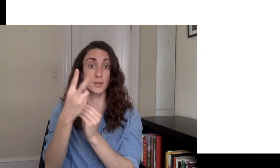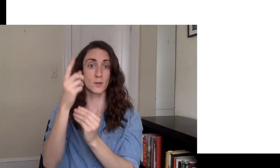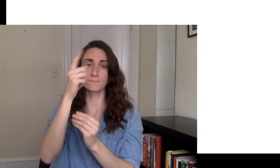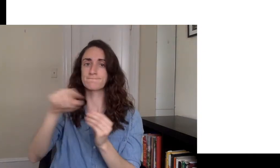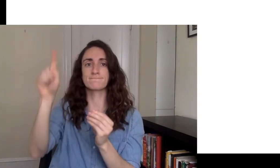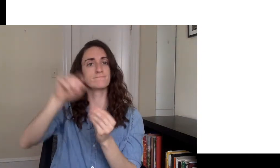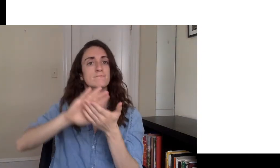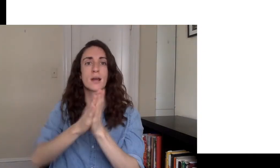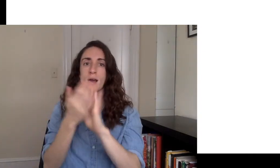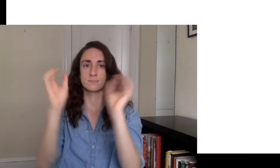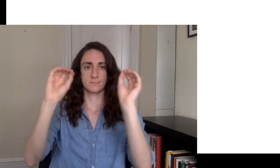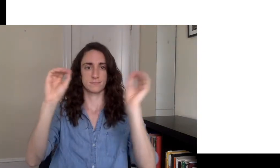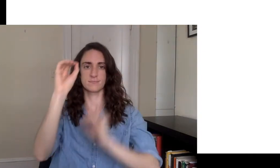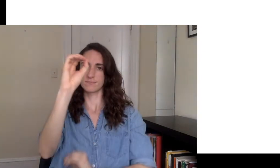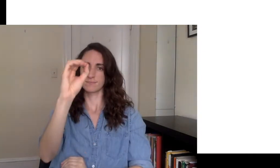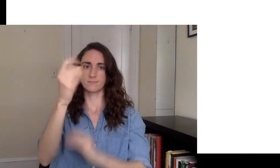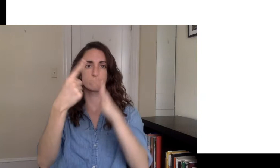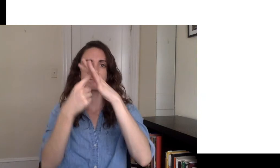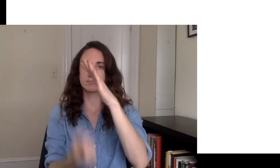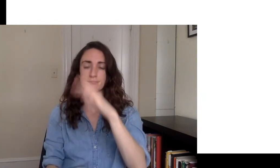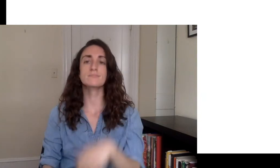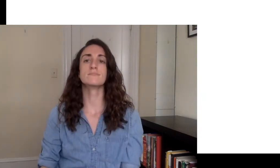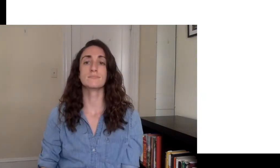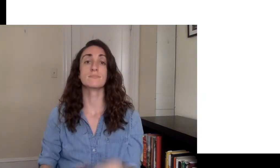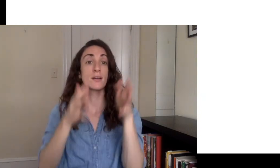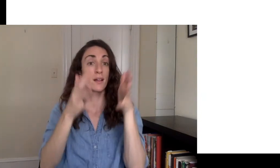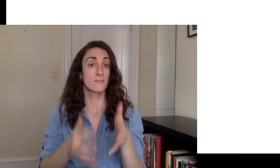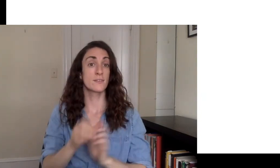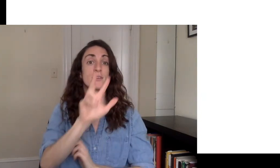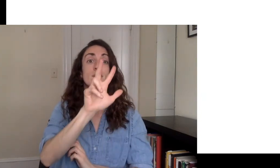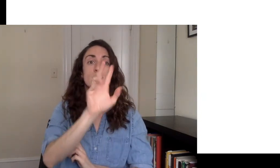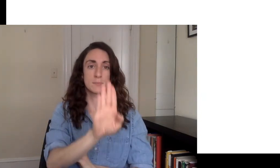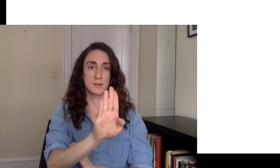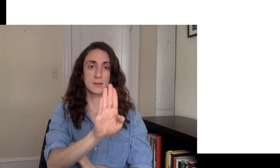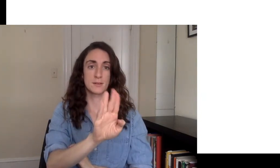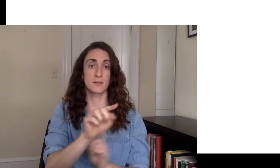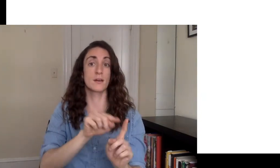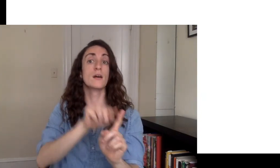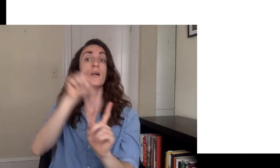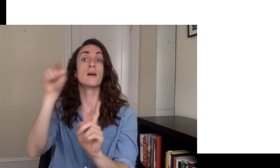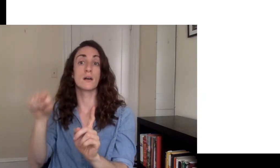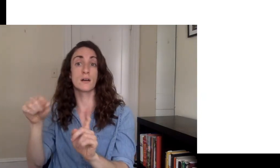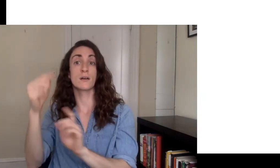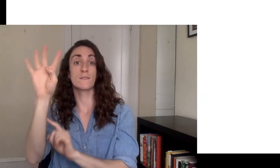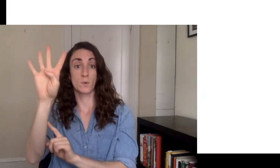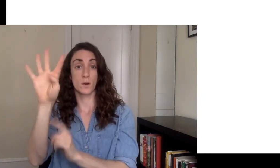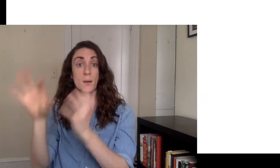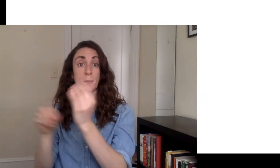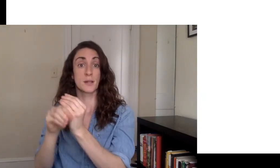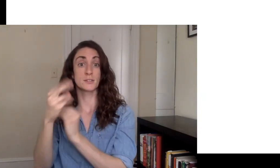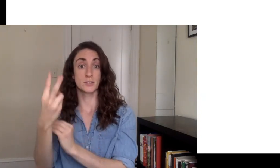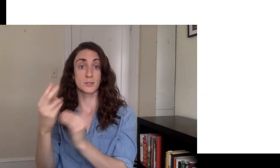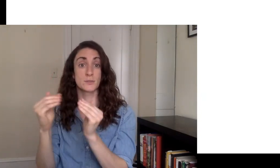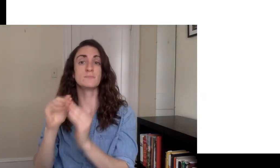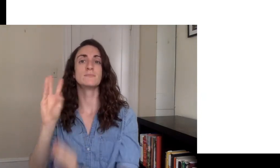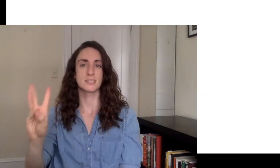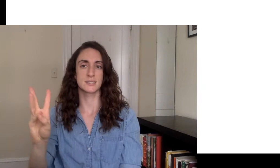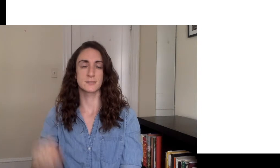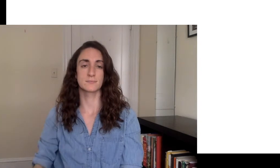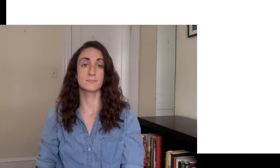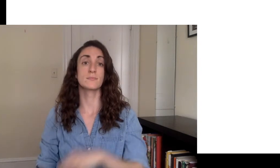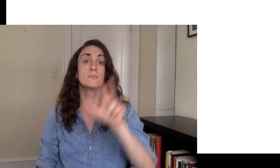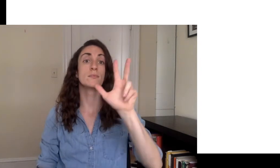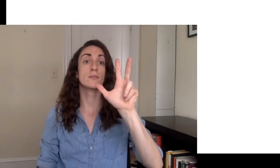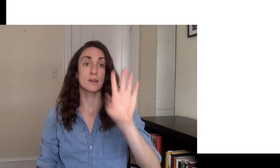0, so that'll just disappear. And we're left with 3b on that side and 4 plus 2, or 6, on the other side. So we